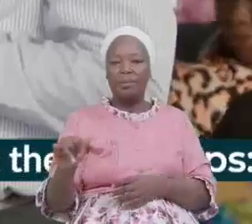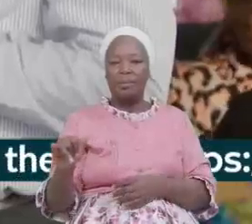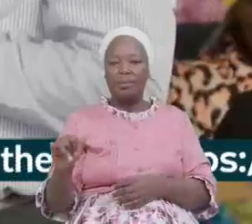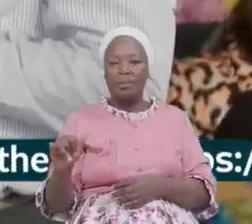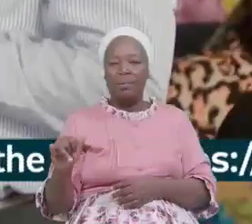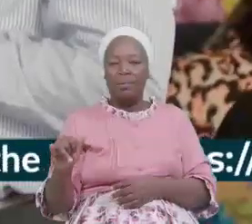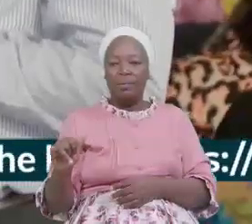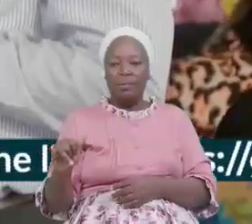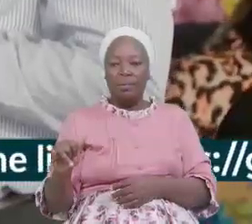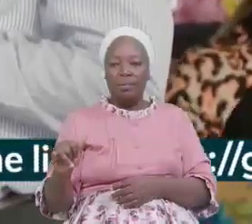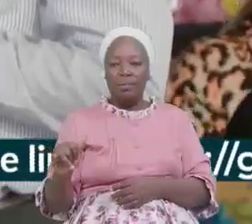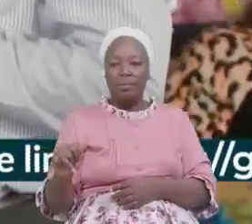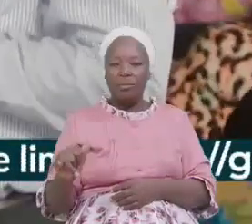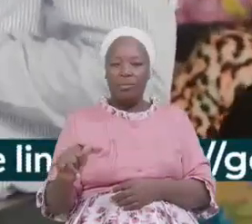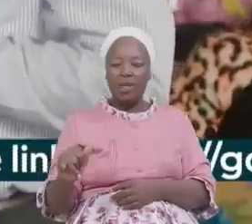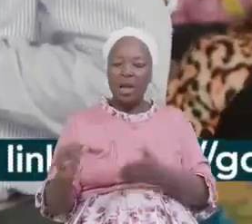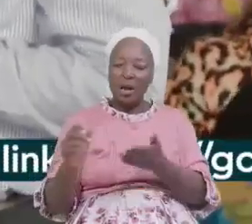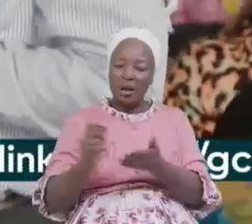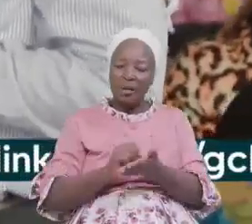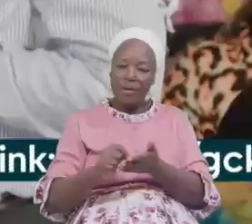Put down your particulars.